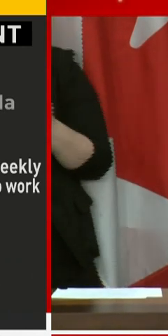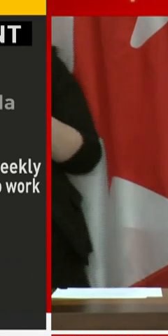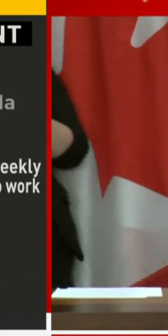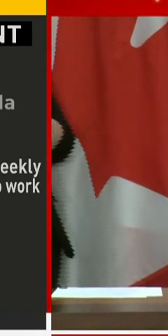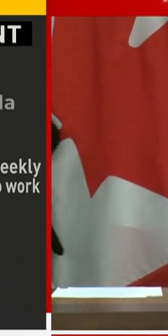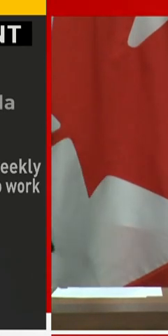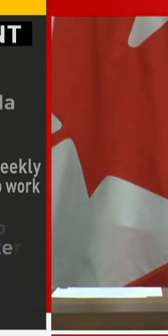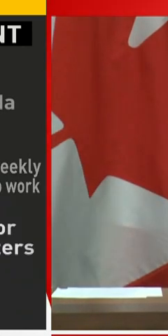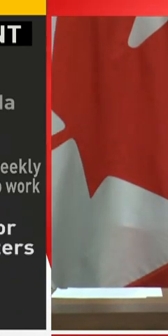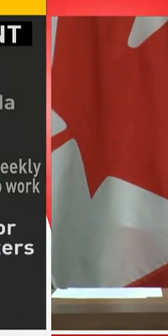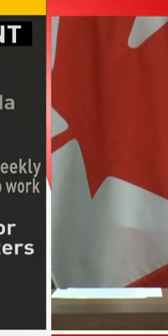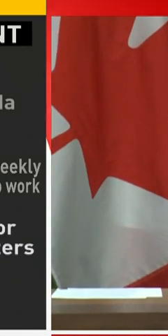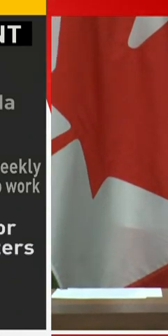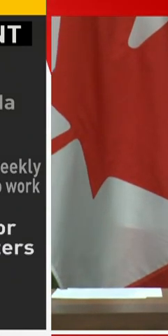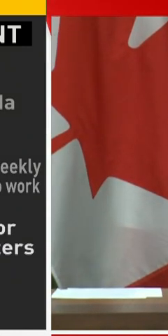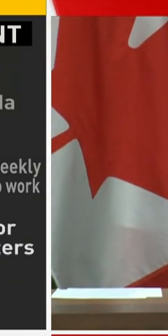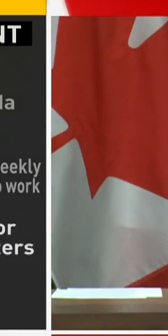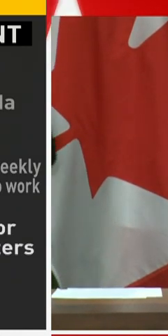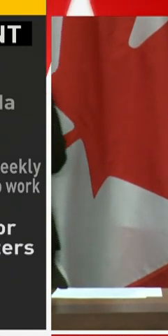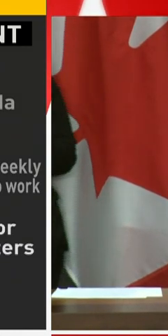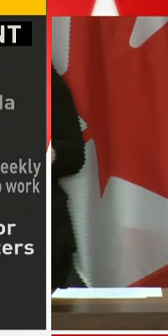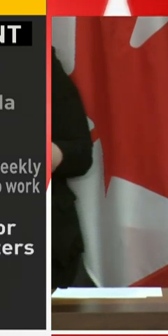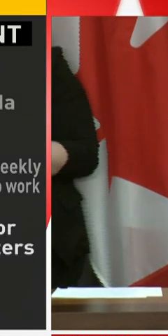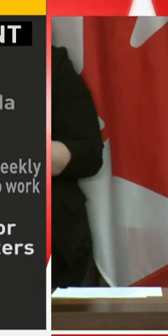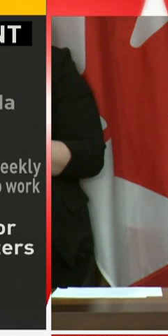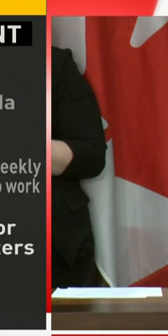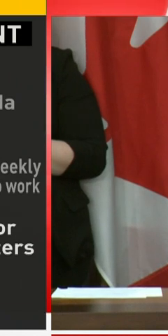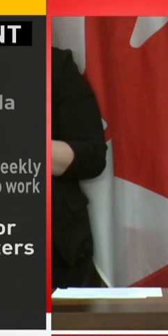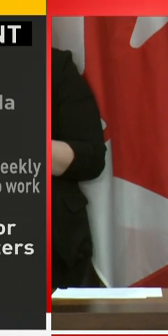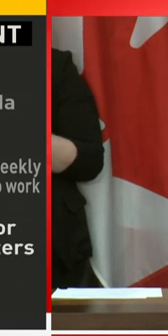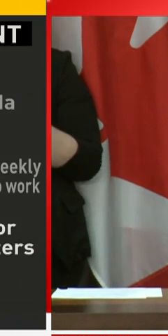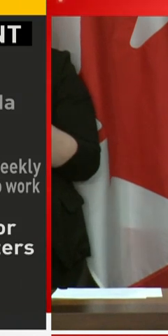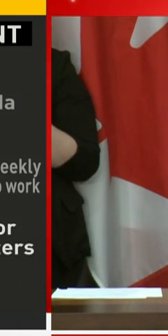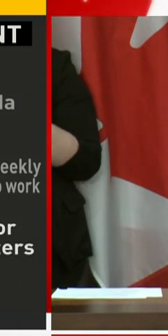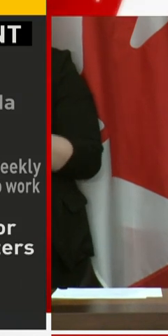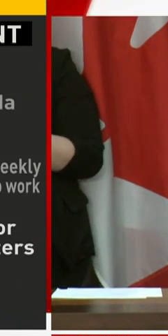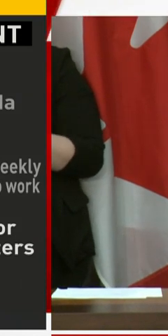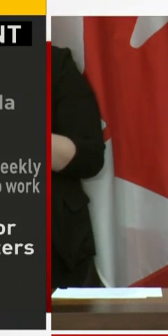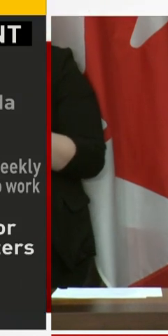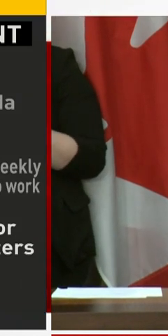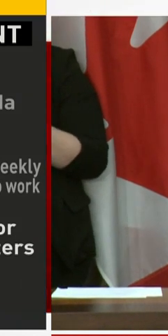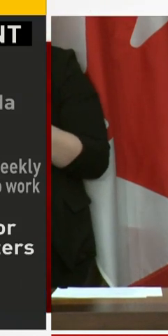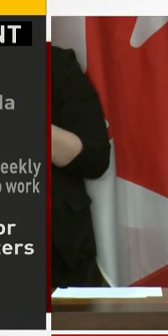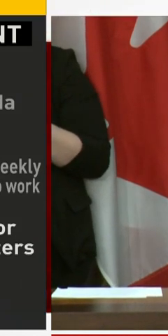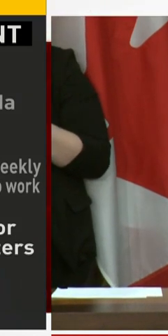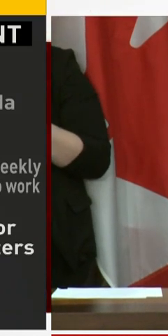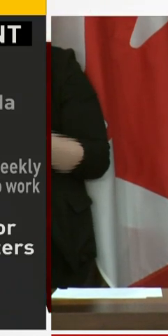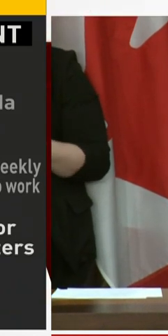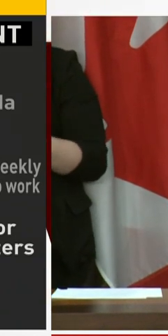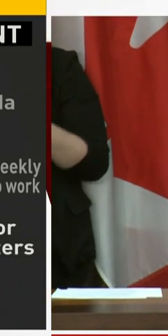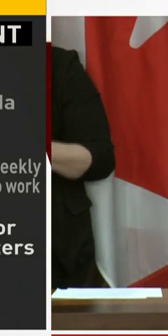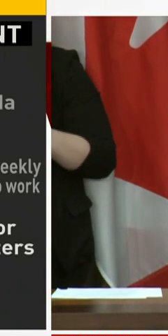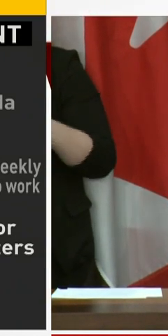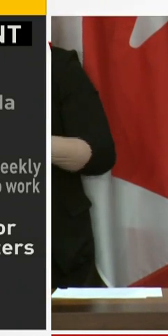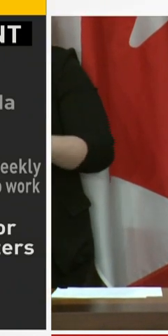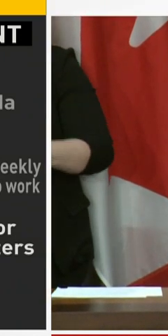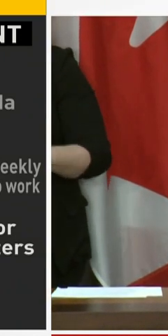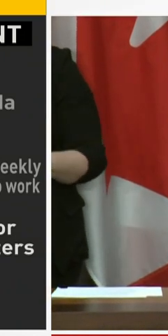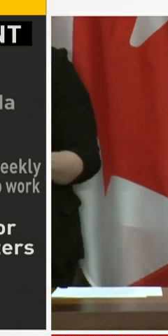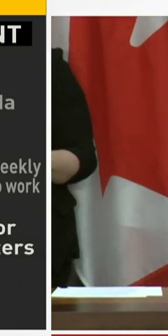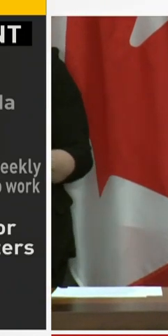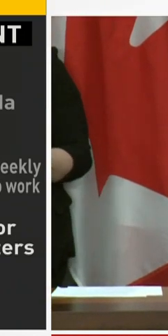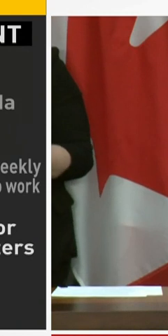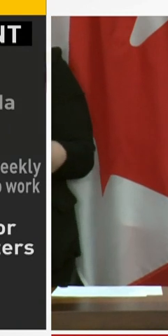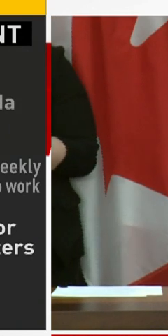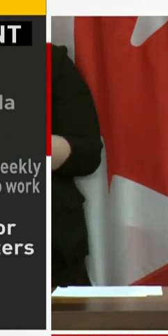begun our approach with regard to administration, which means that over past weeks we've been